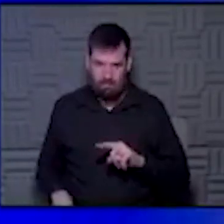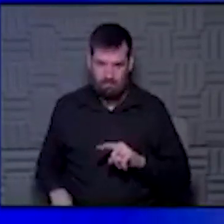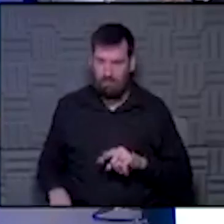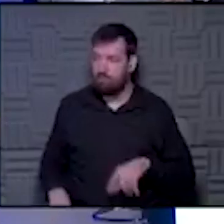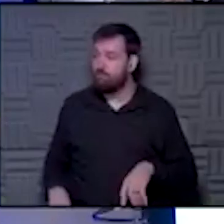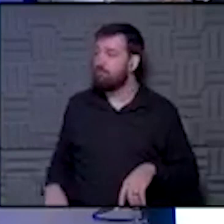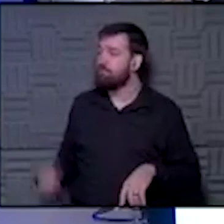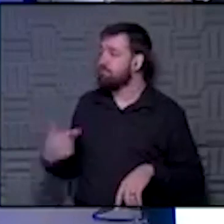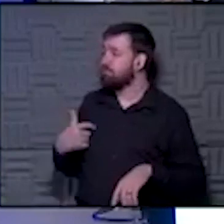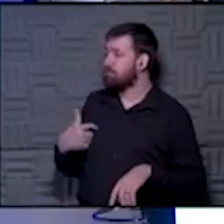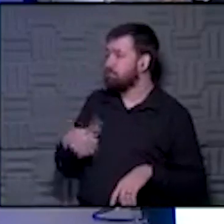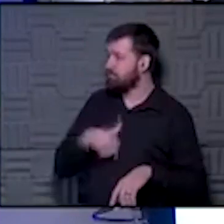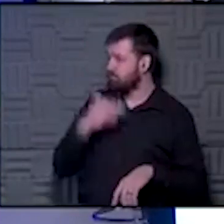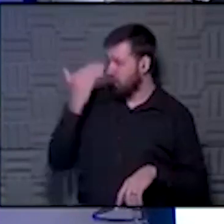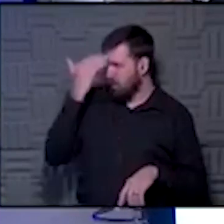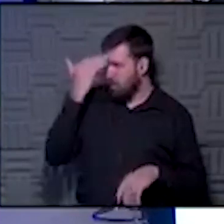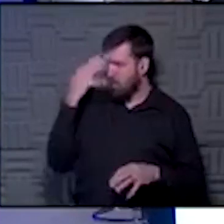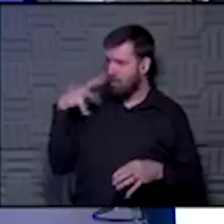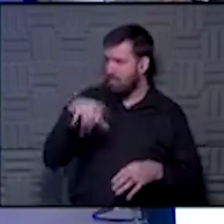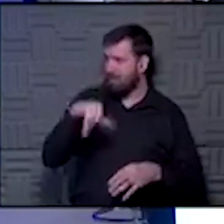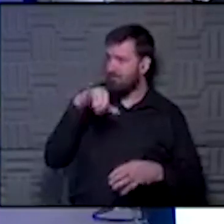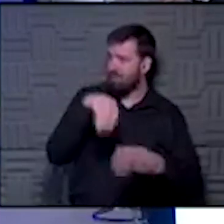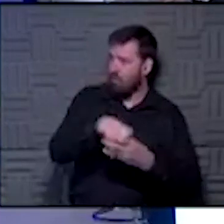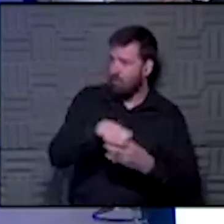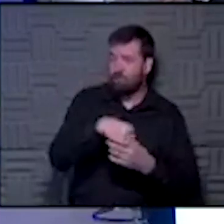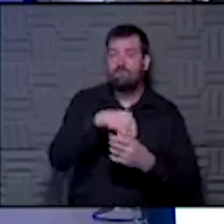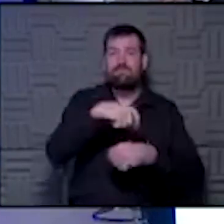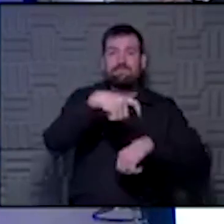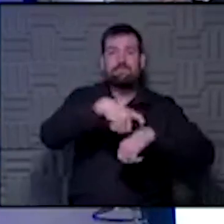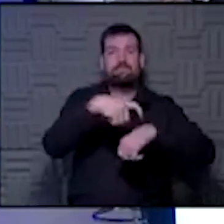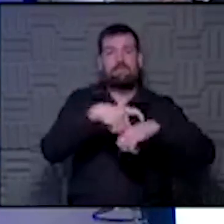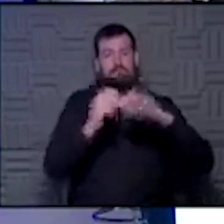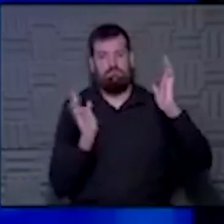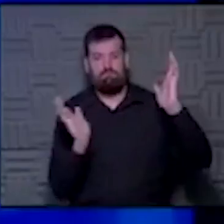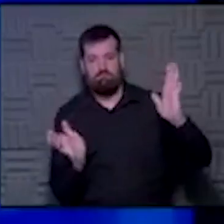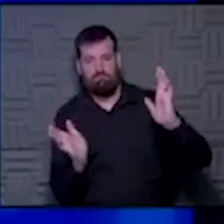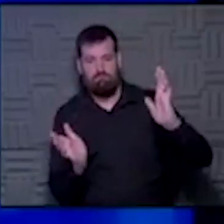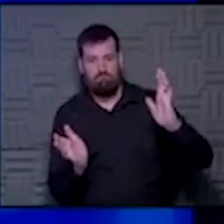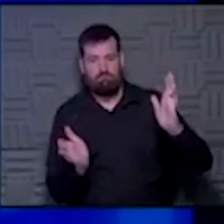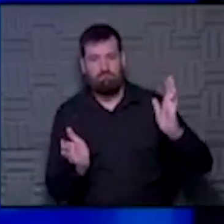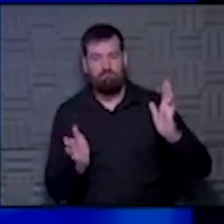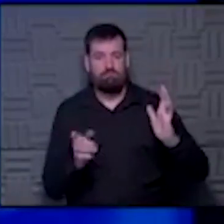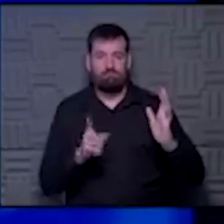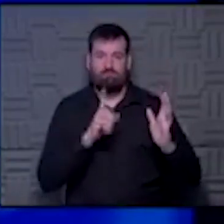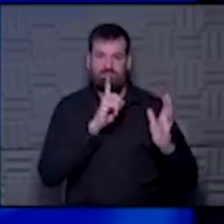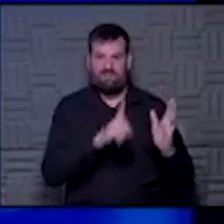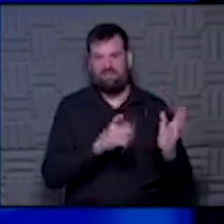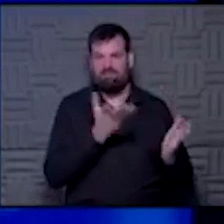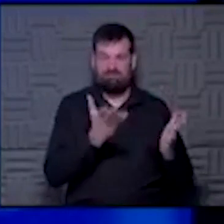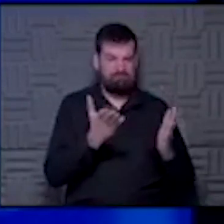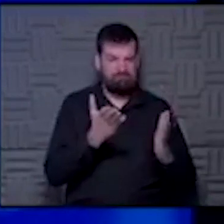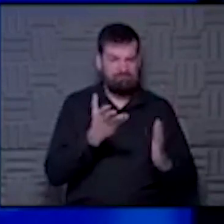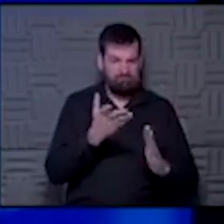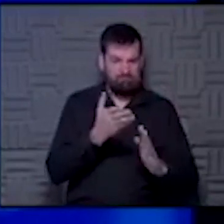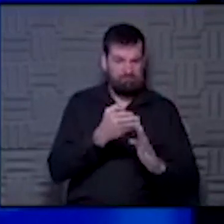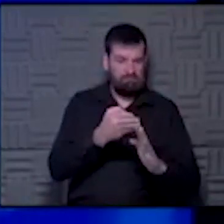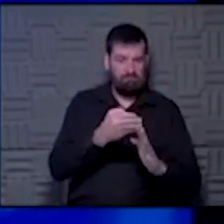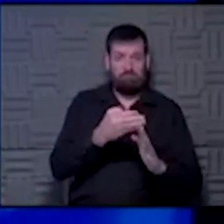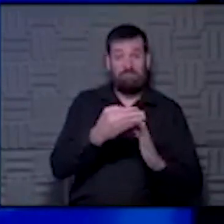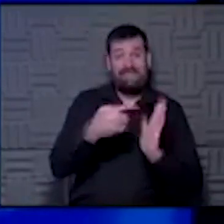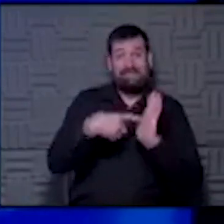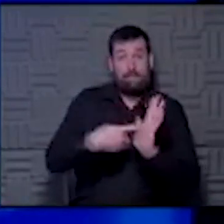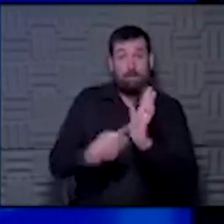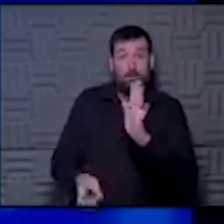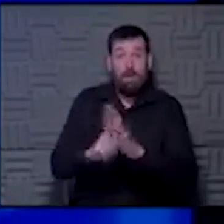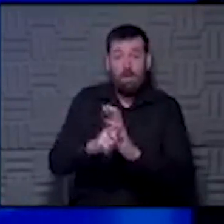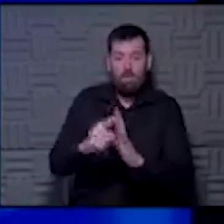And we know that plays out in timing. So there's a time frame, really starting maybe a day or two before symptoms, where your